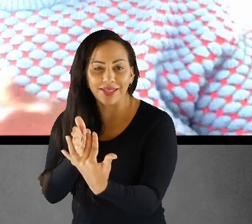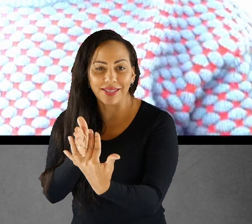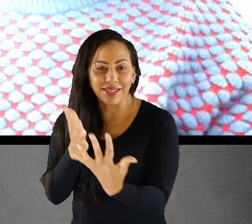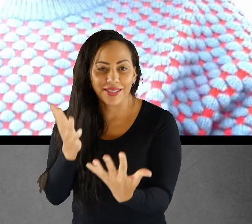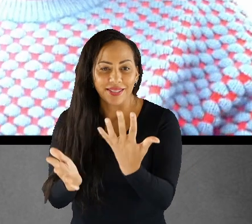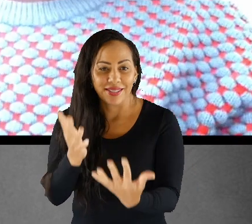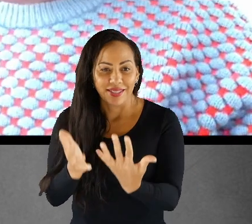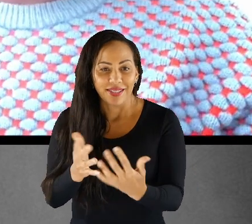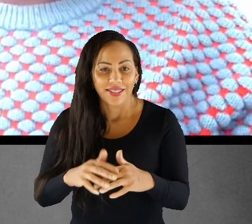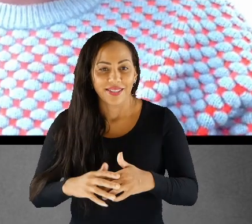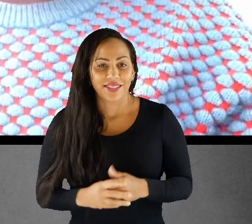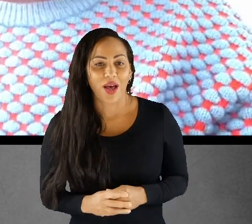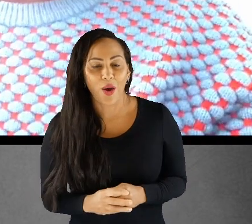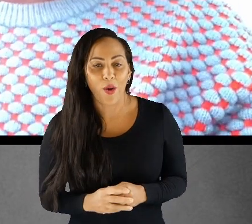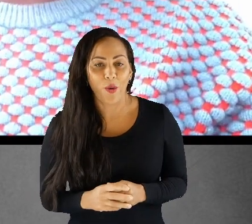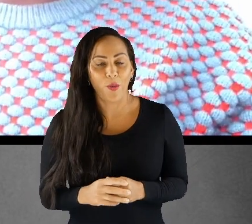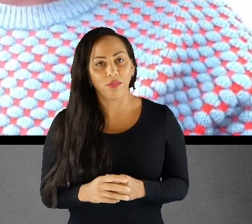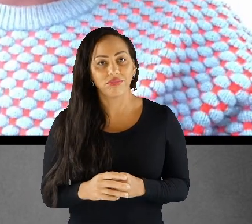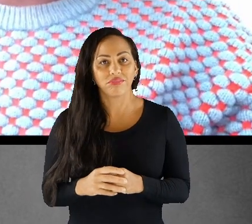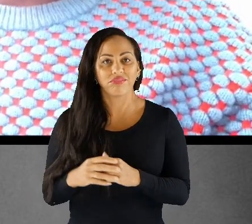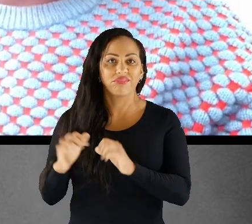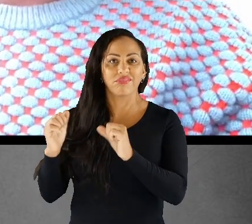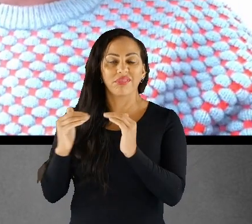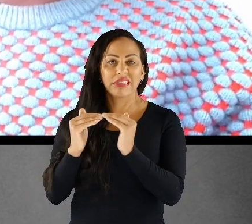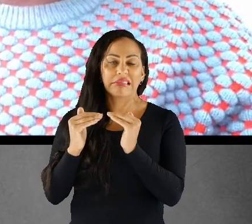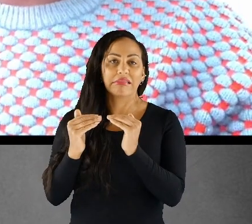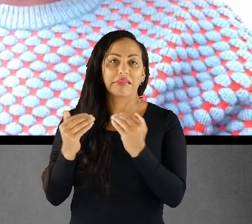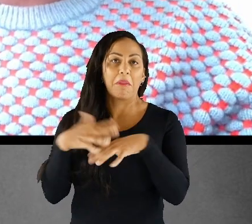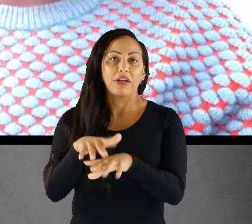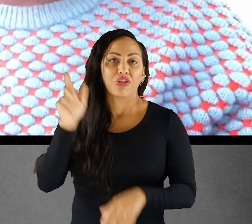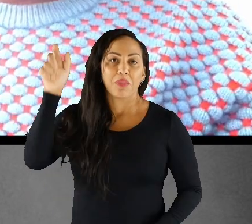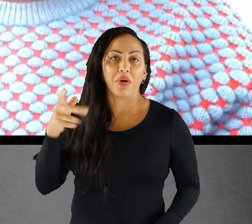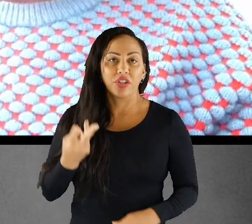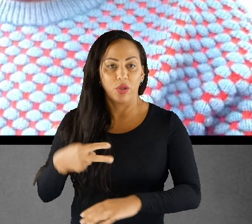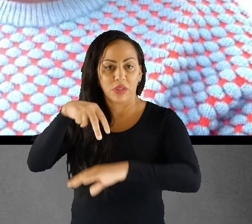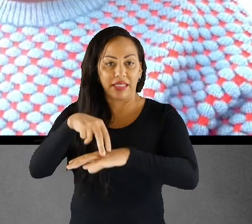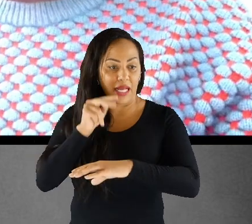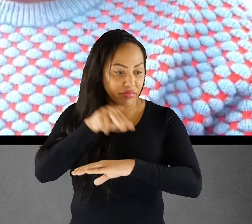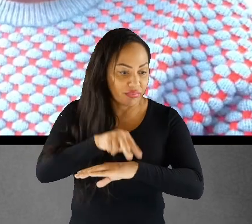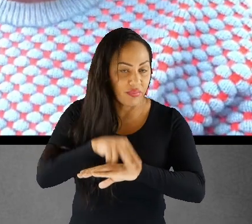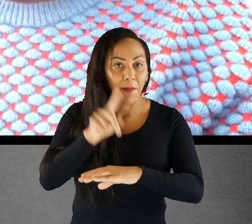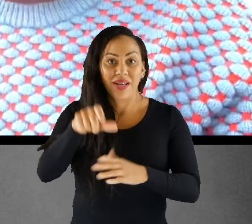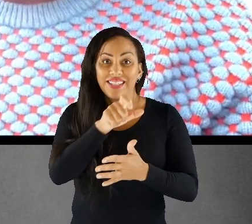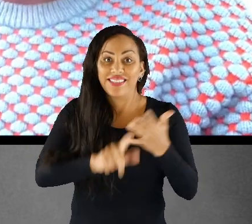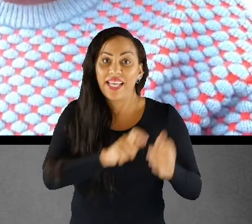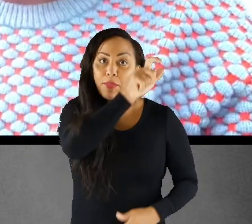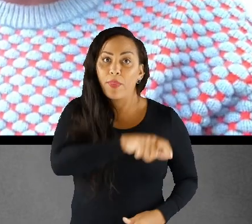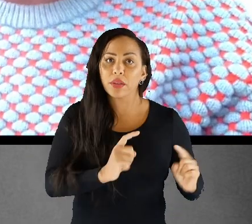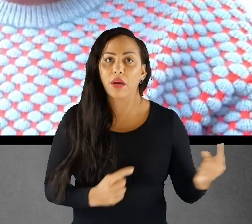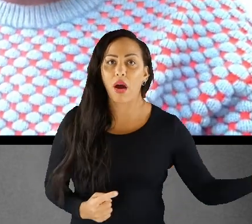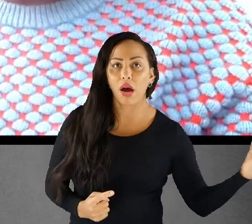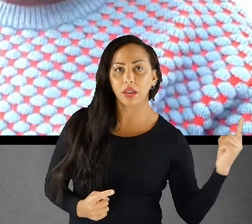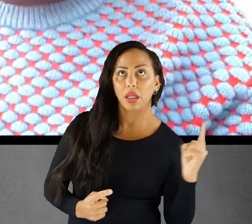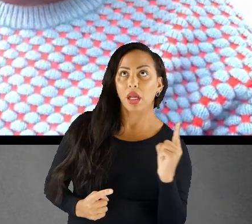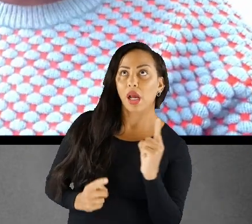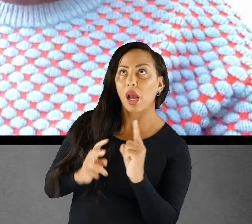sculpture, but as a disabled person, you can't go up to it, because it's almost making a